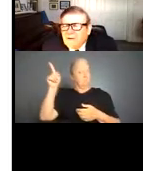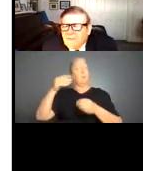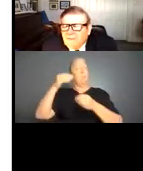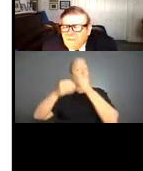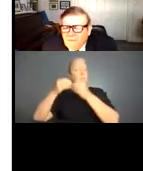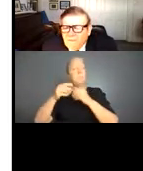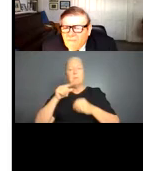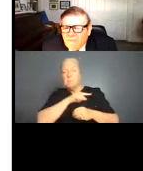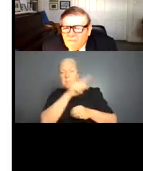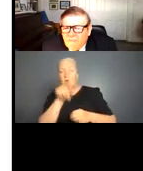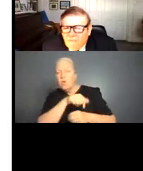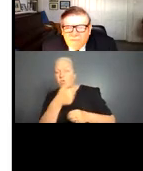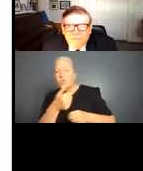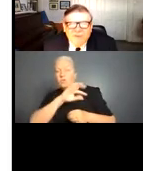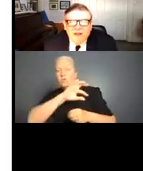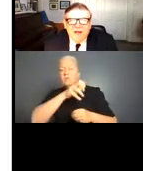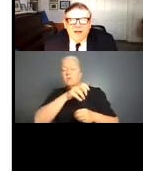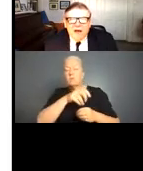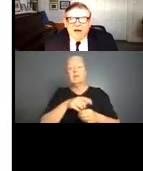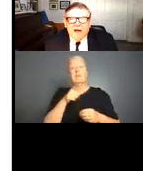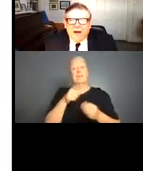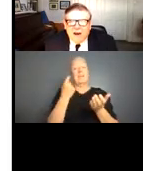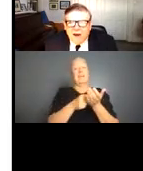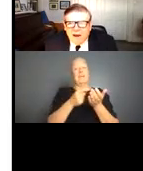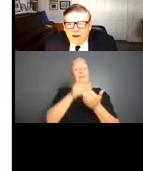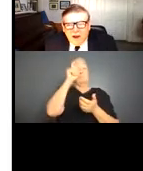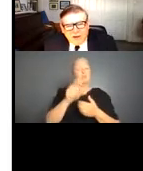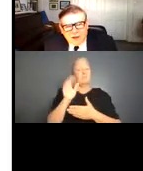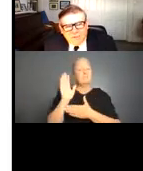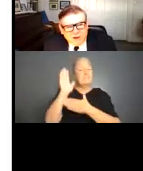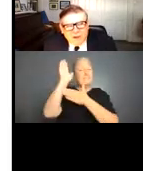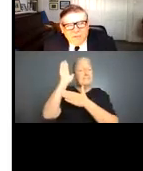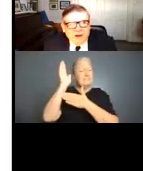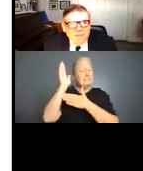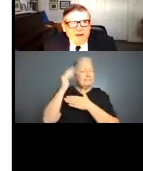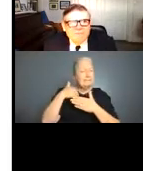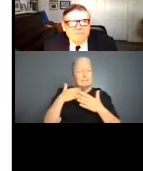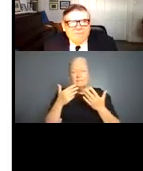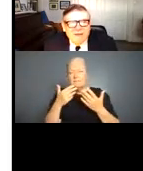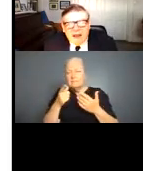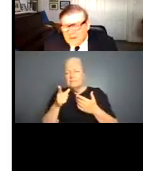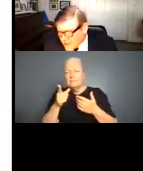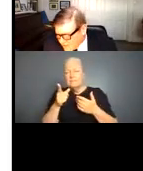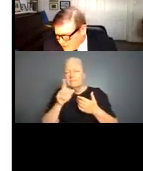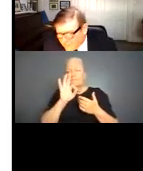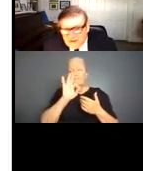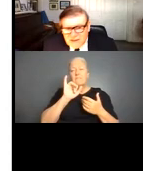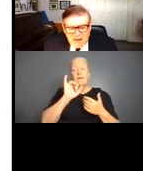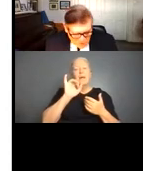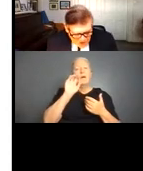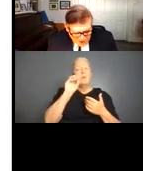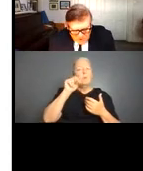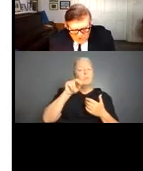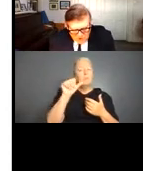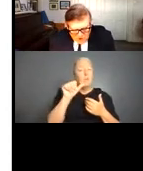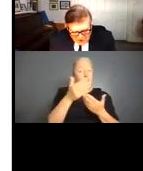Somebody in Uganda did put their hand up just before you asked that question. I don't know if okay, well, Fiona, do you want to come in? What they have to say, and